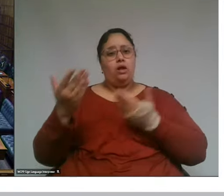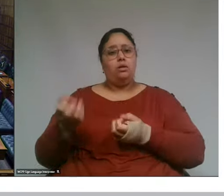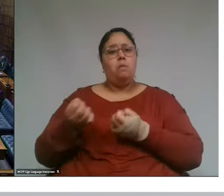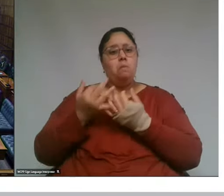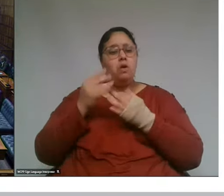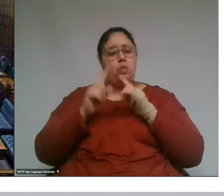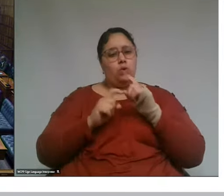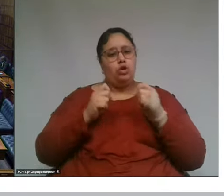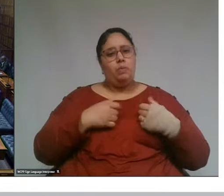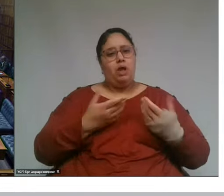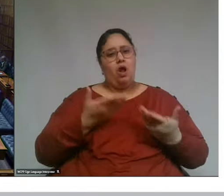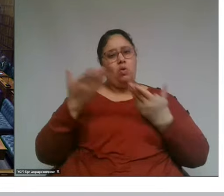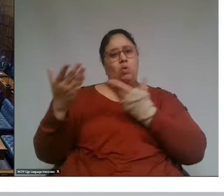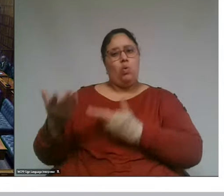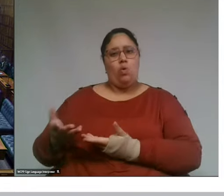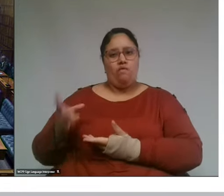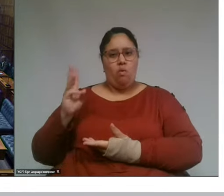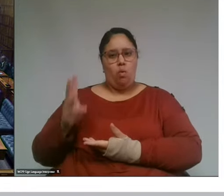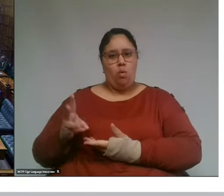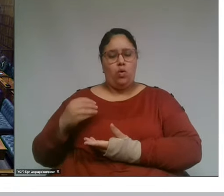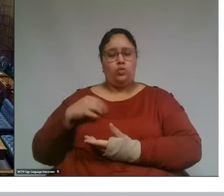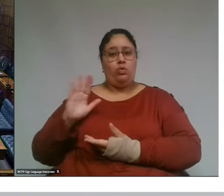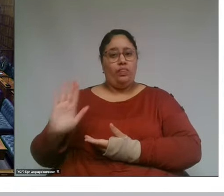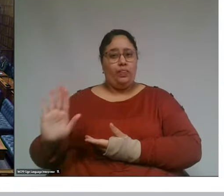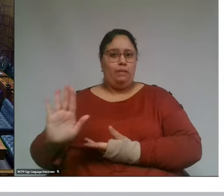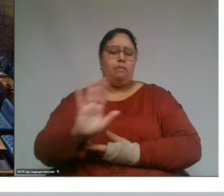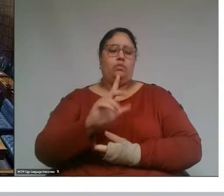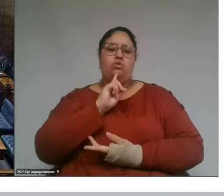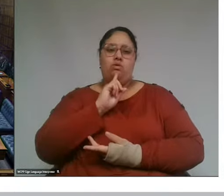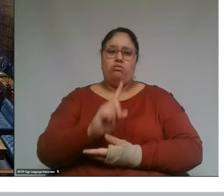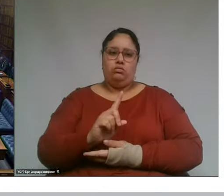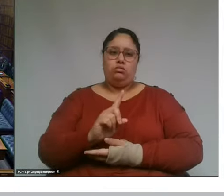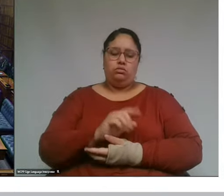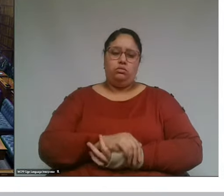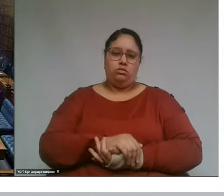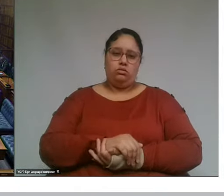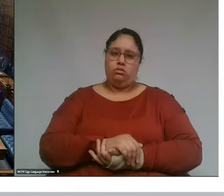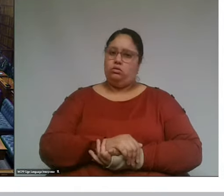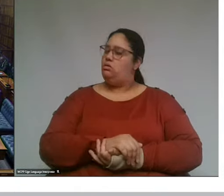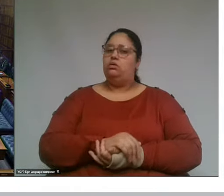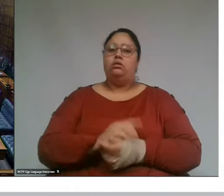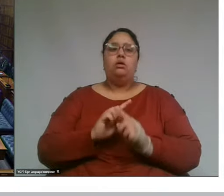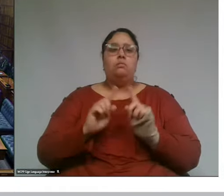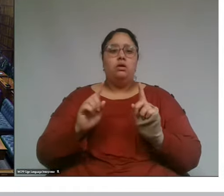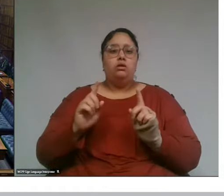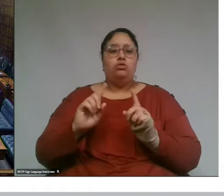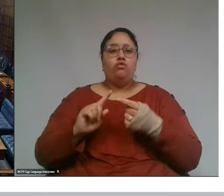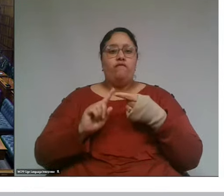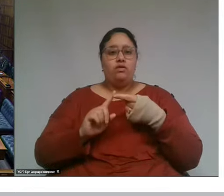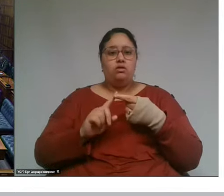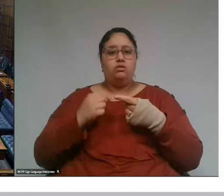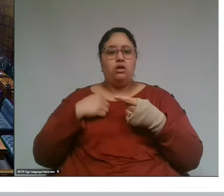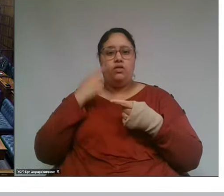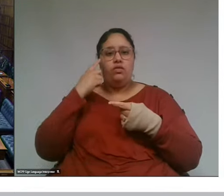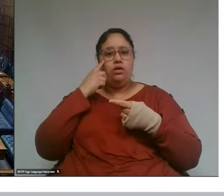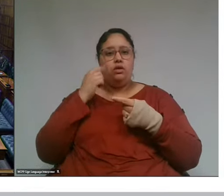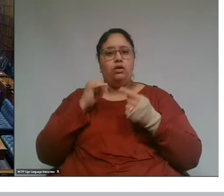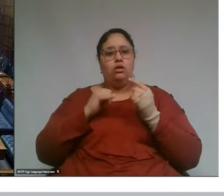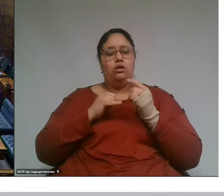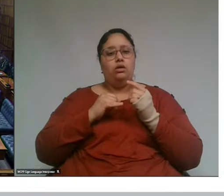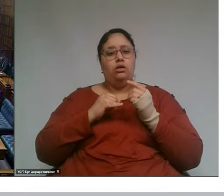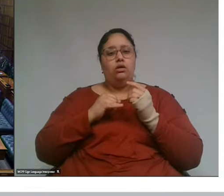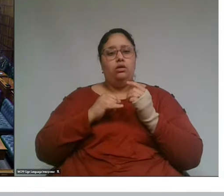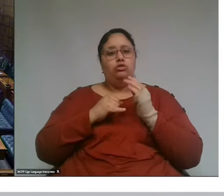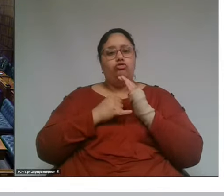questions to to them to to answer so but uh yeah so first of all I think just